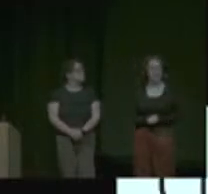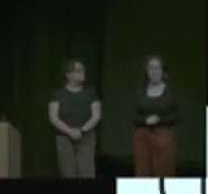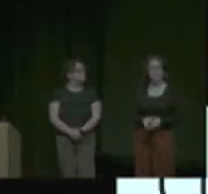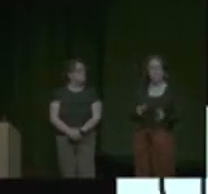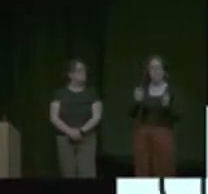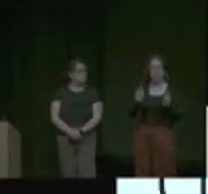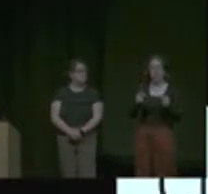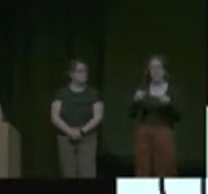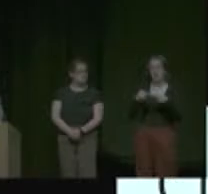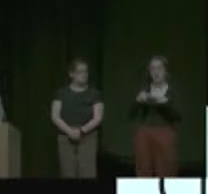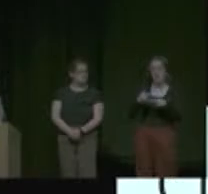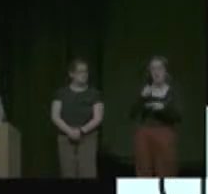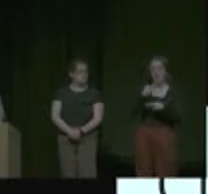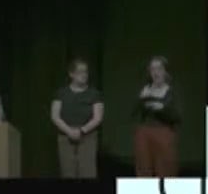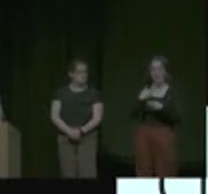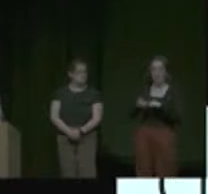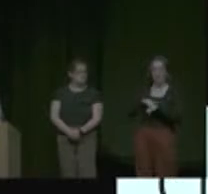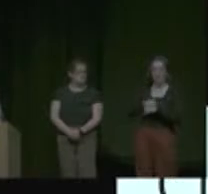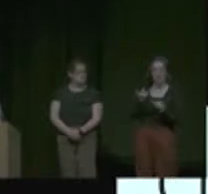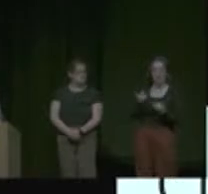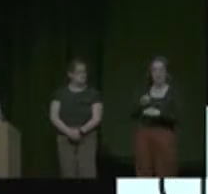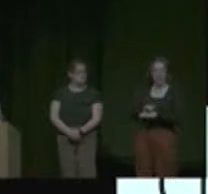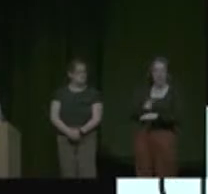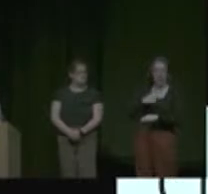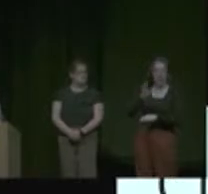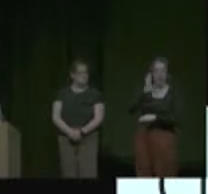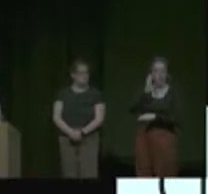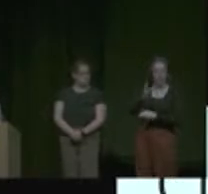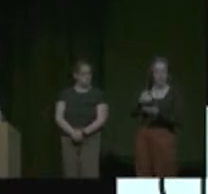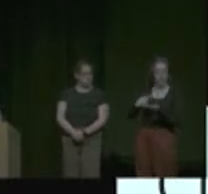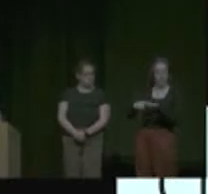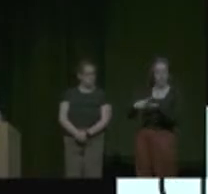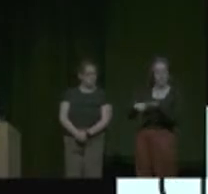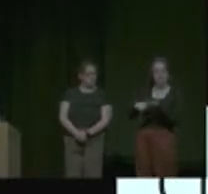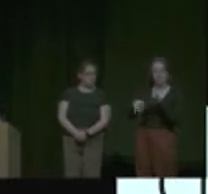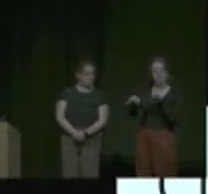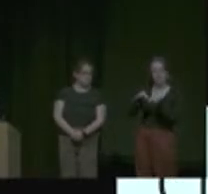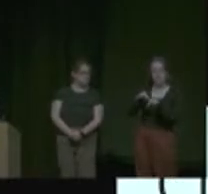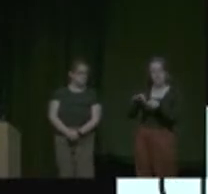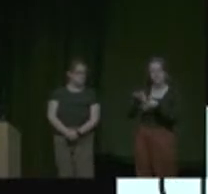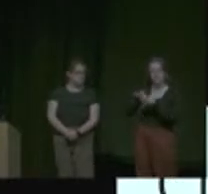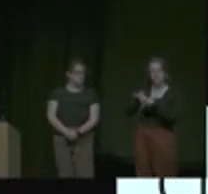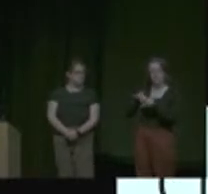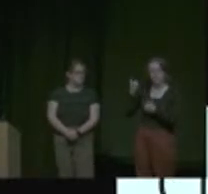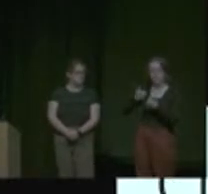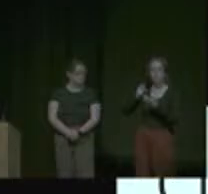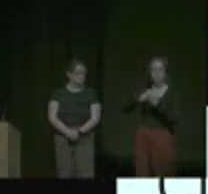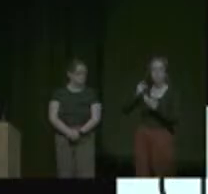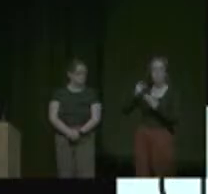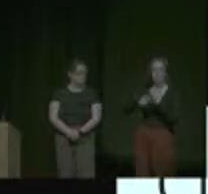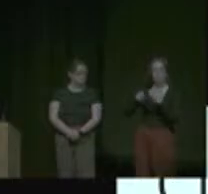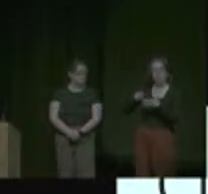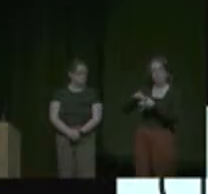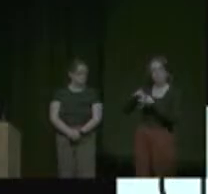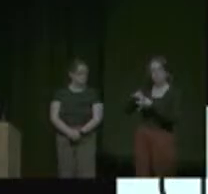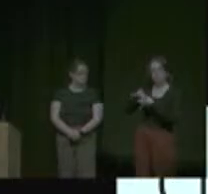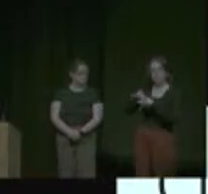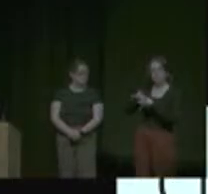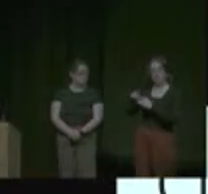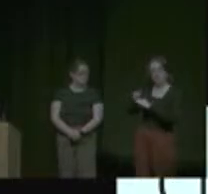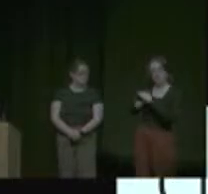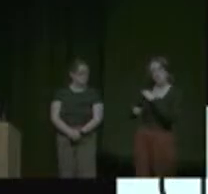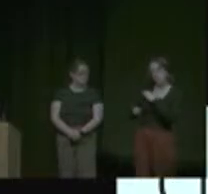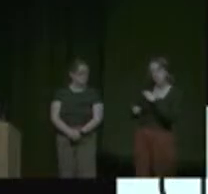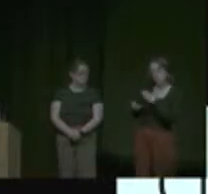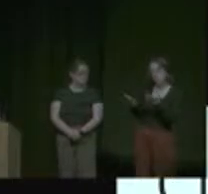Okay, the slides that I'll be covering tonight, I'll be going over details related to what program this project falls under at the United States Environmental